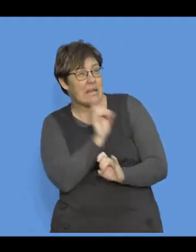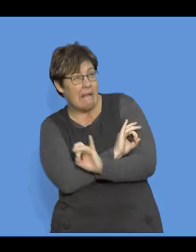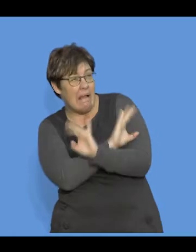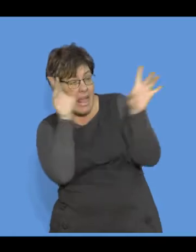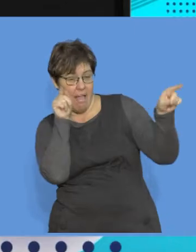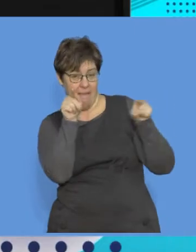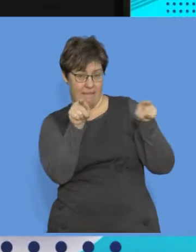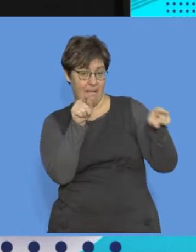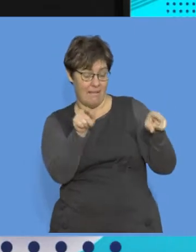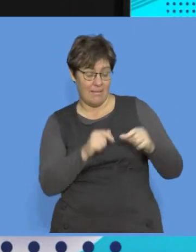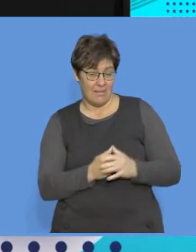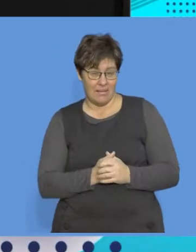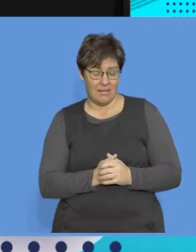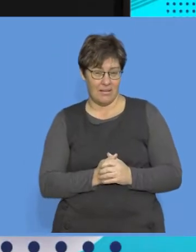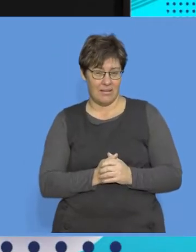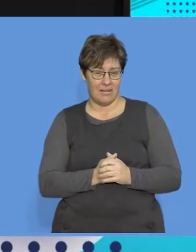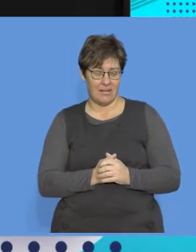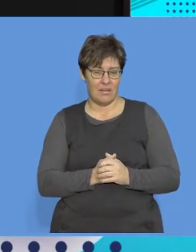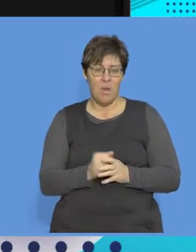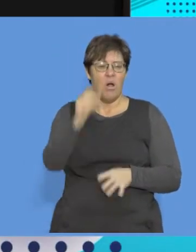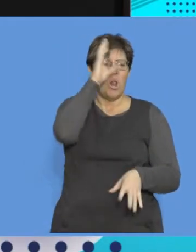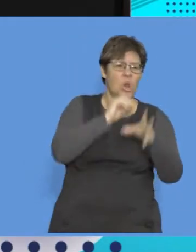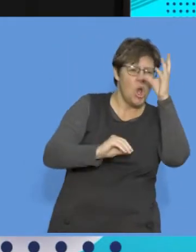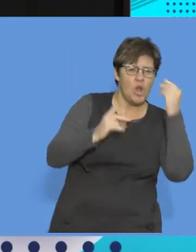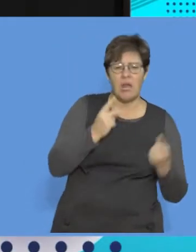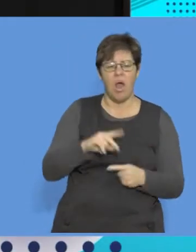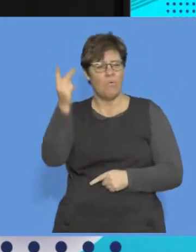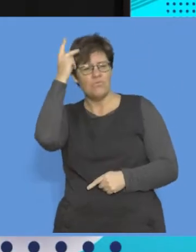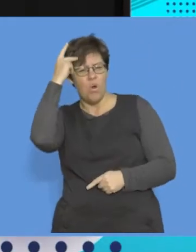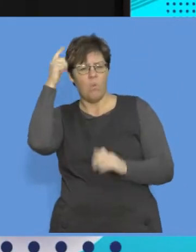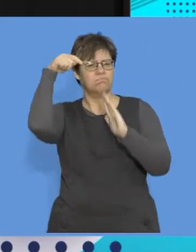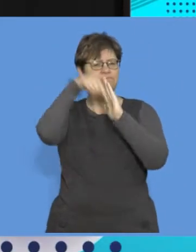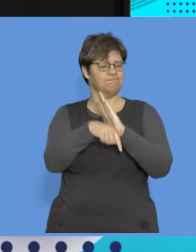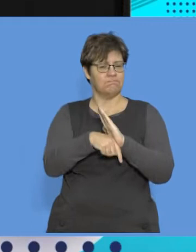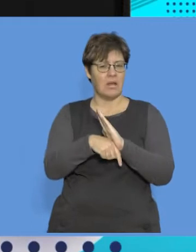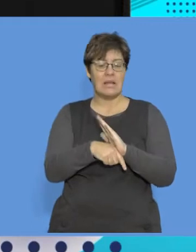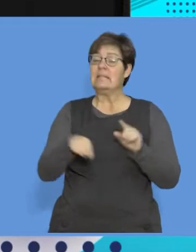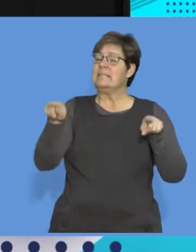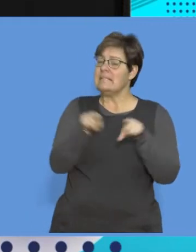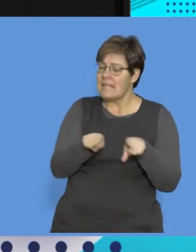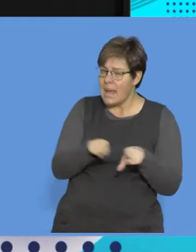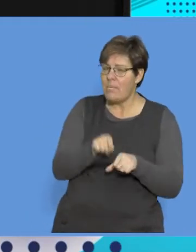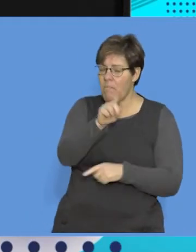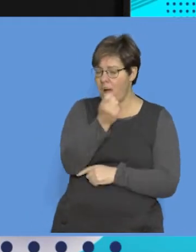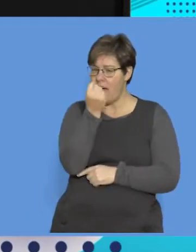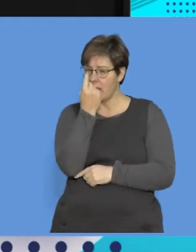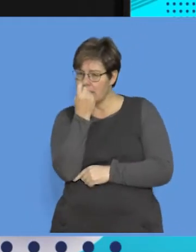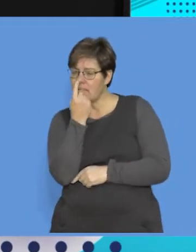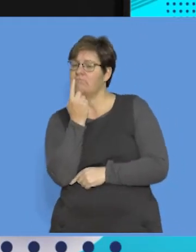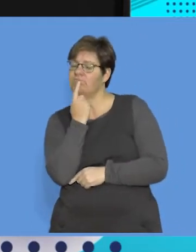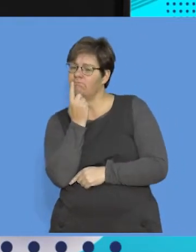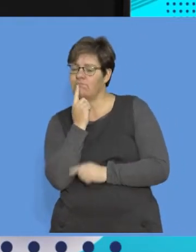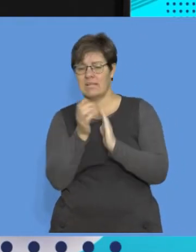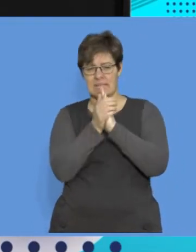of these. But apart from learning and knowing some details, you also need to grapple with some